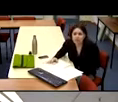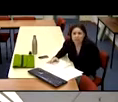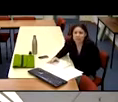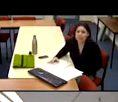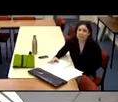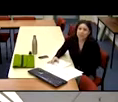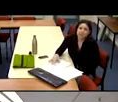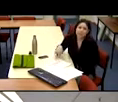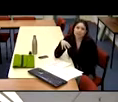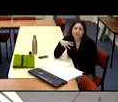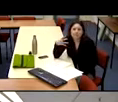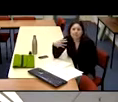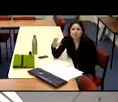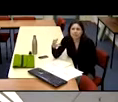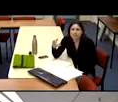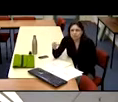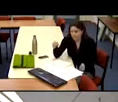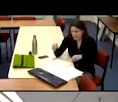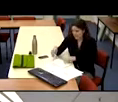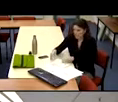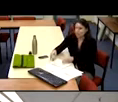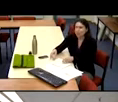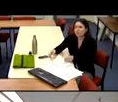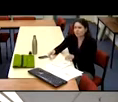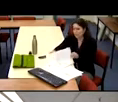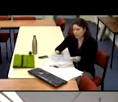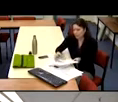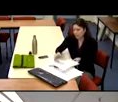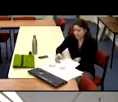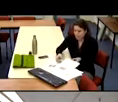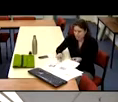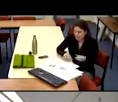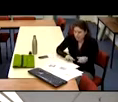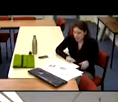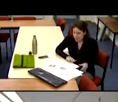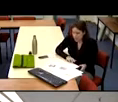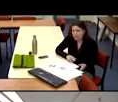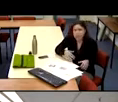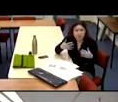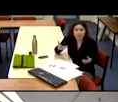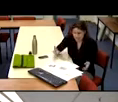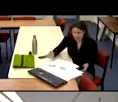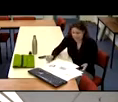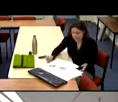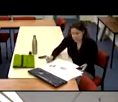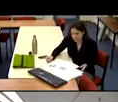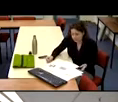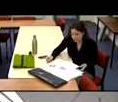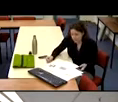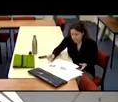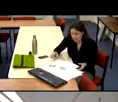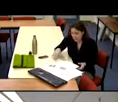media representations, I should say, sit within these really complex discourses of security and hospitality or